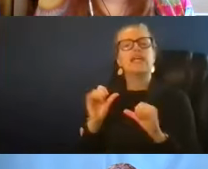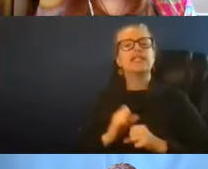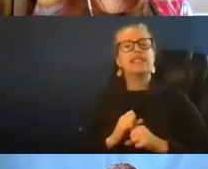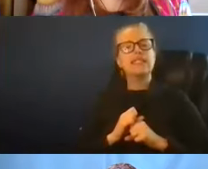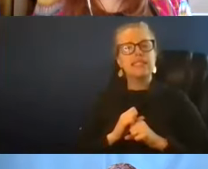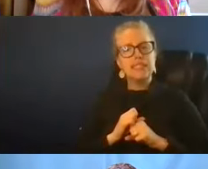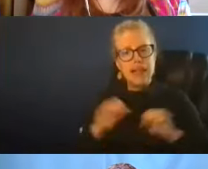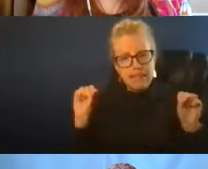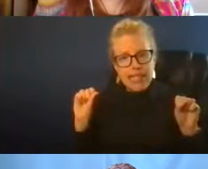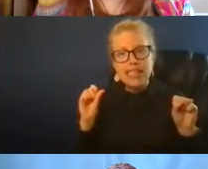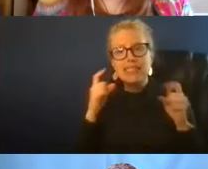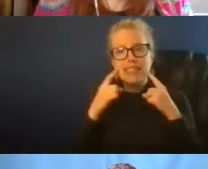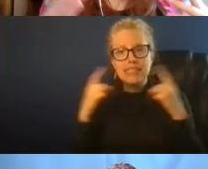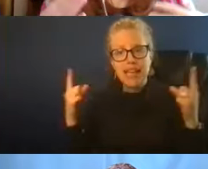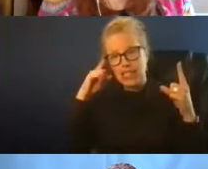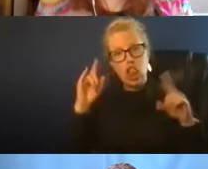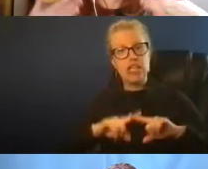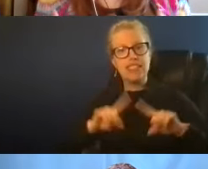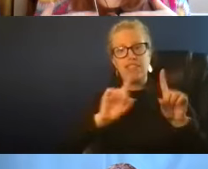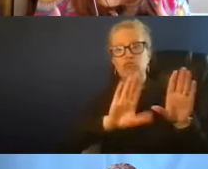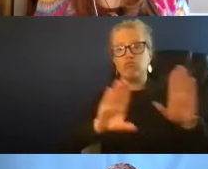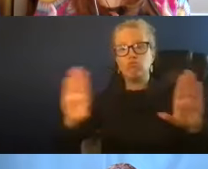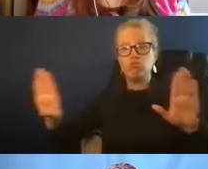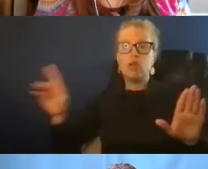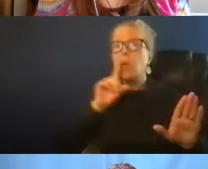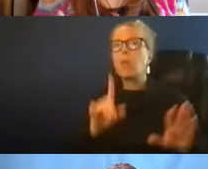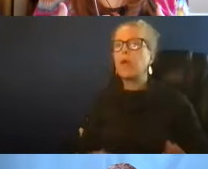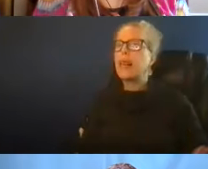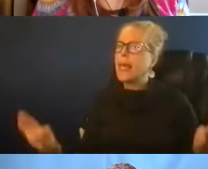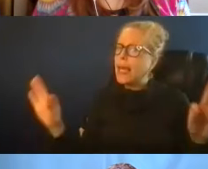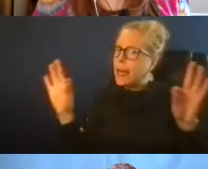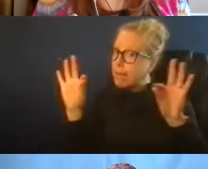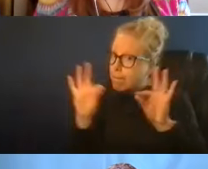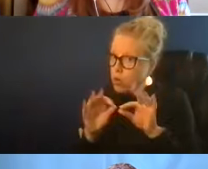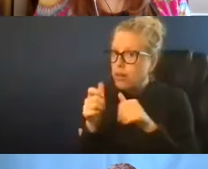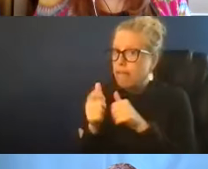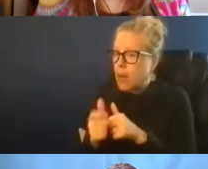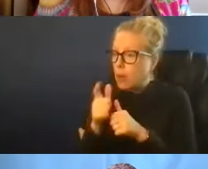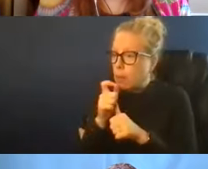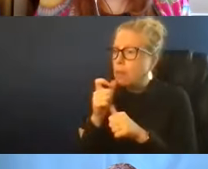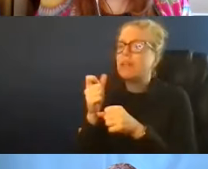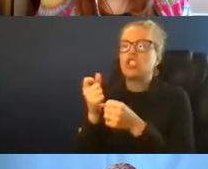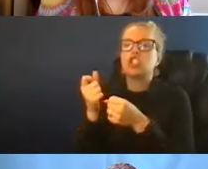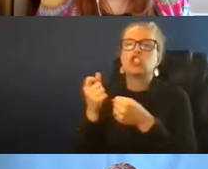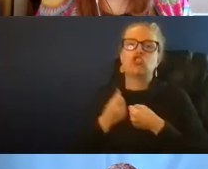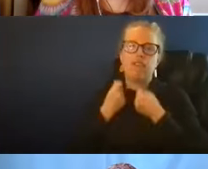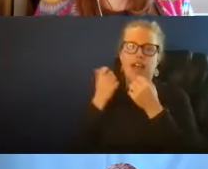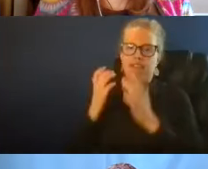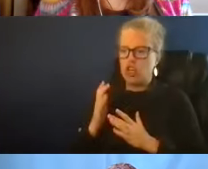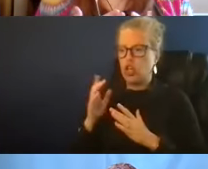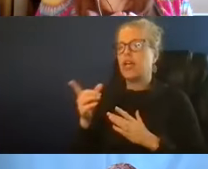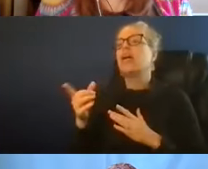success. And it's really, really, really important when we're working with survivors in